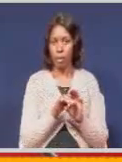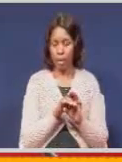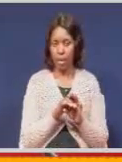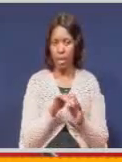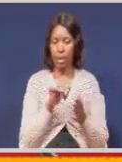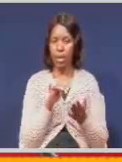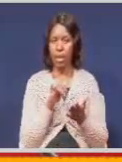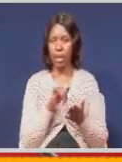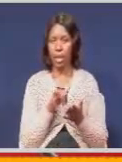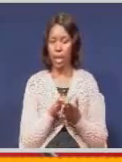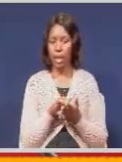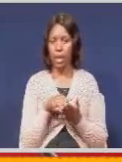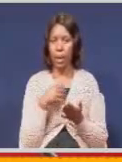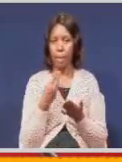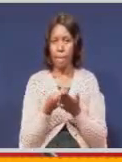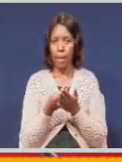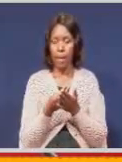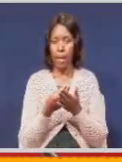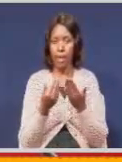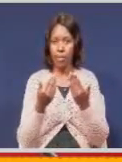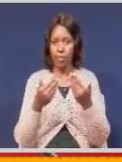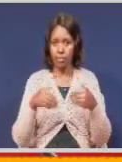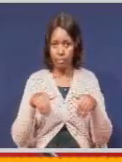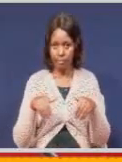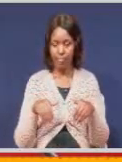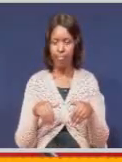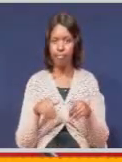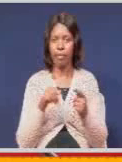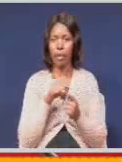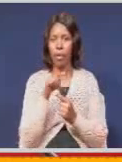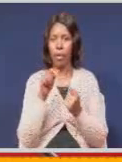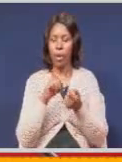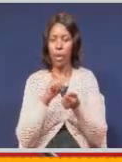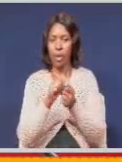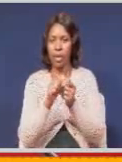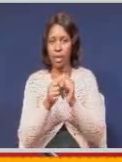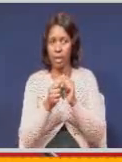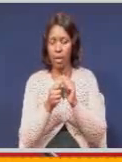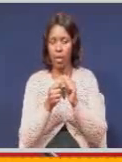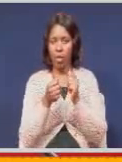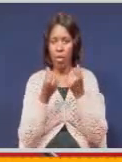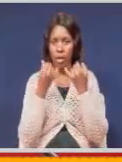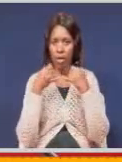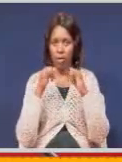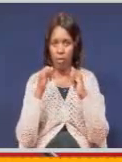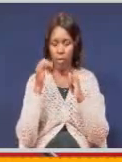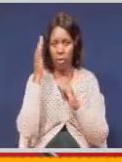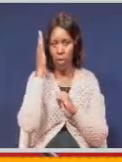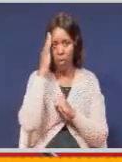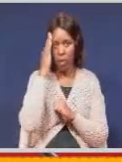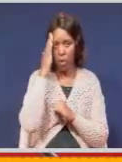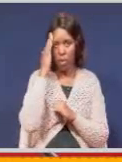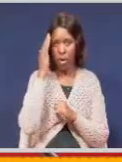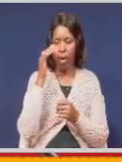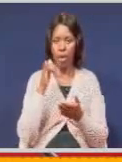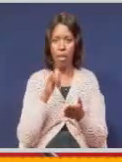that facilitation stopped when the information leaked to Her Excellency that